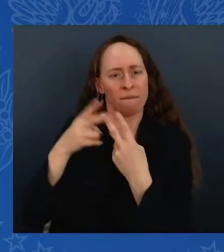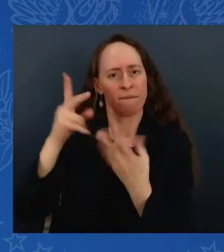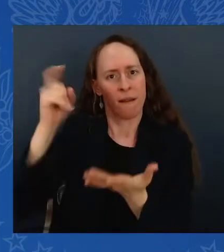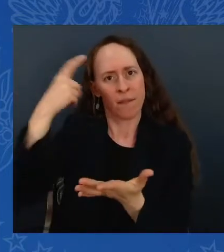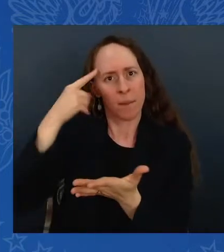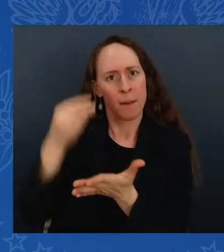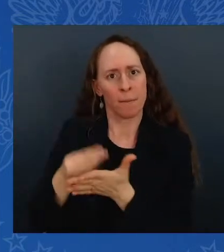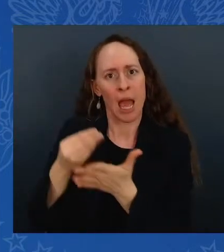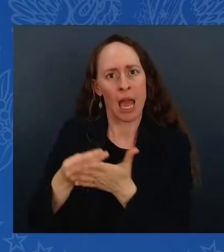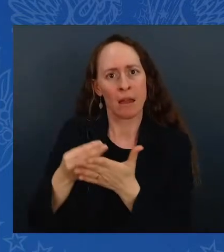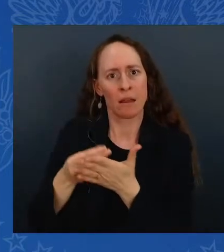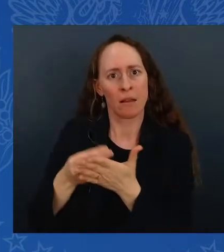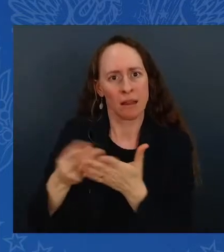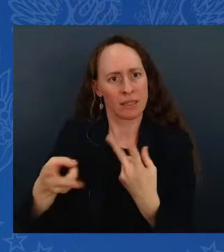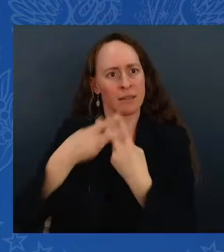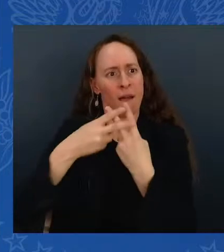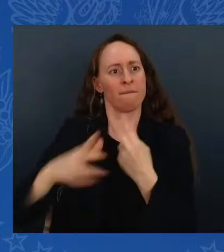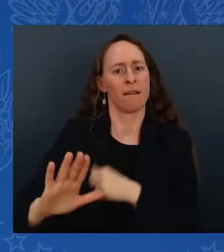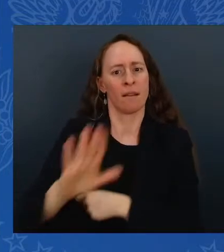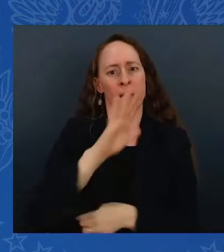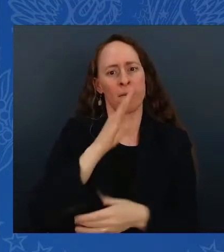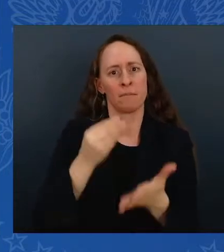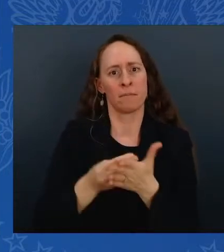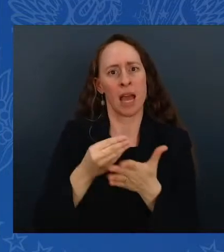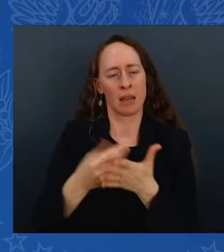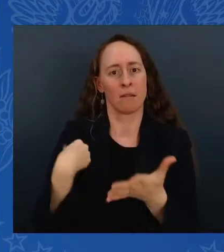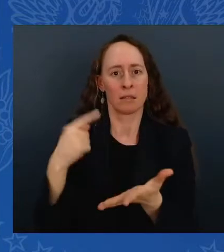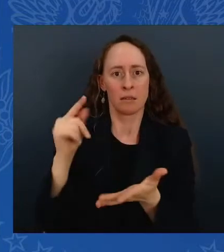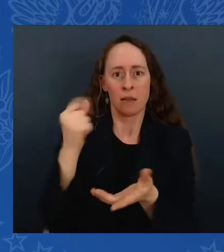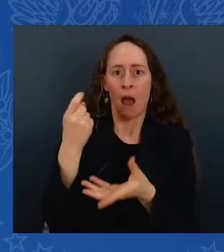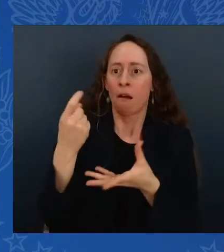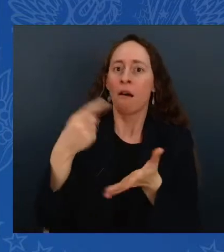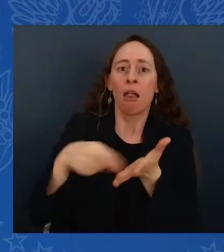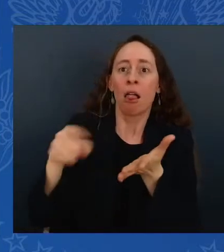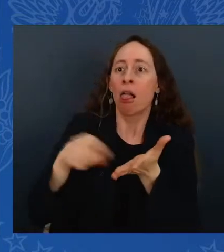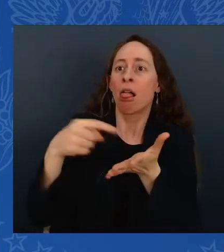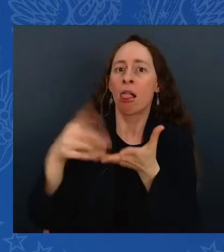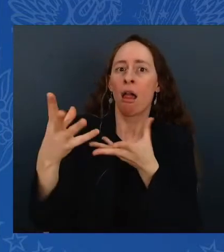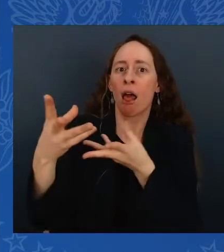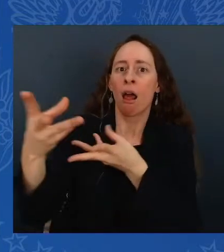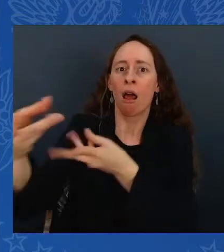money. Just so far, these reforms will save American taxpayers